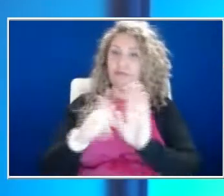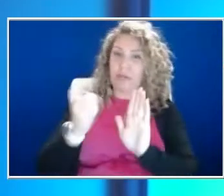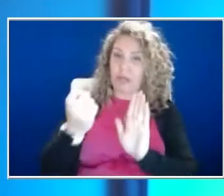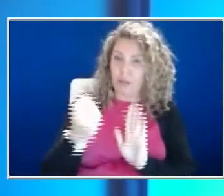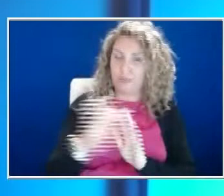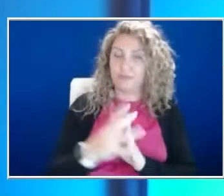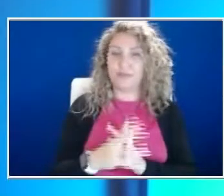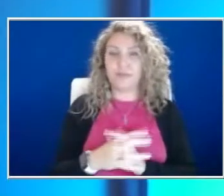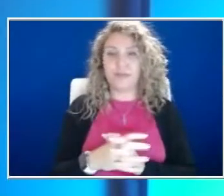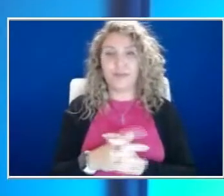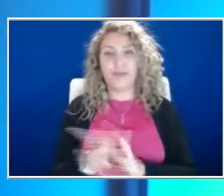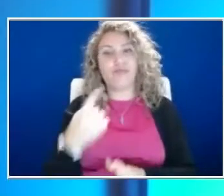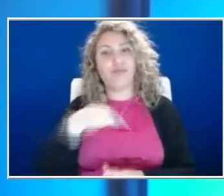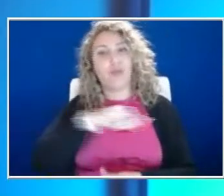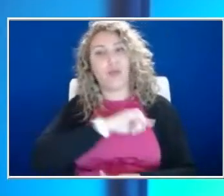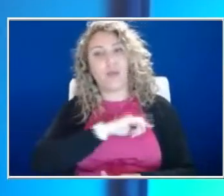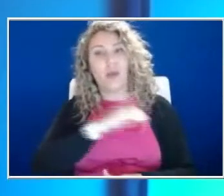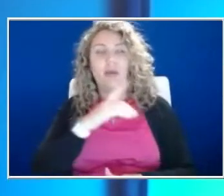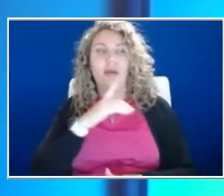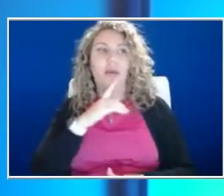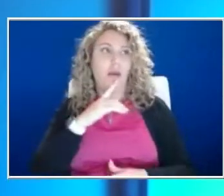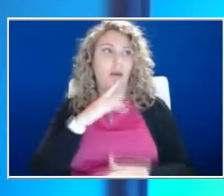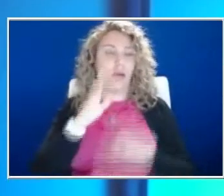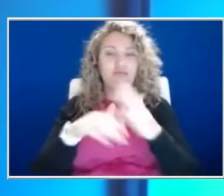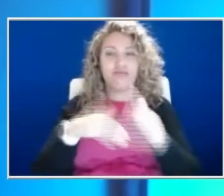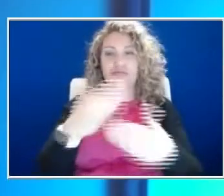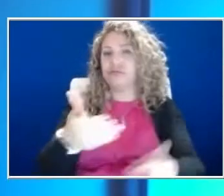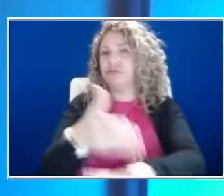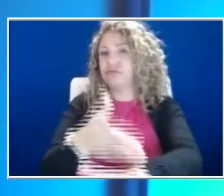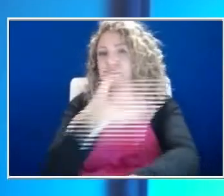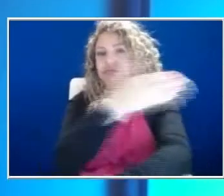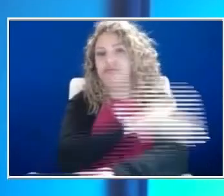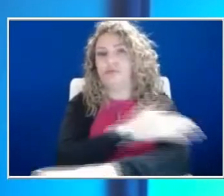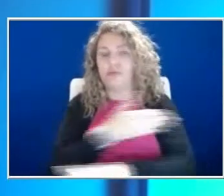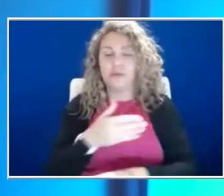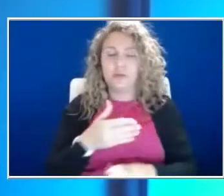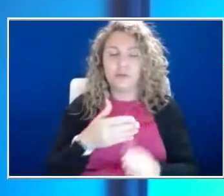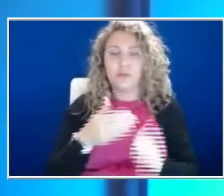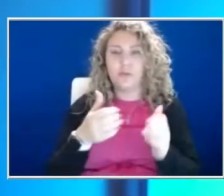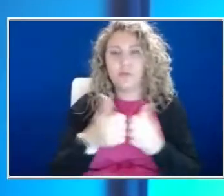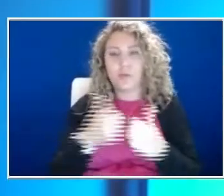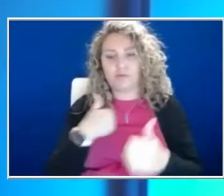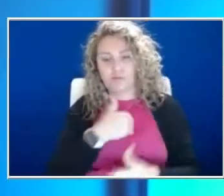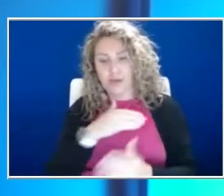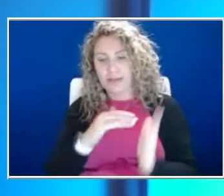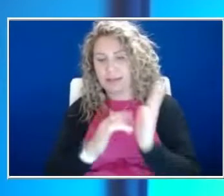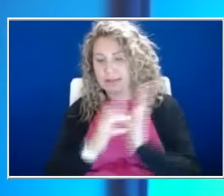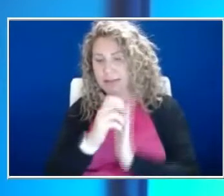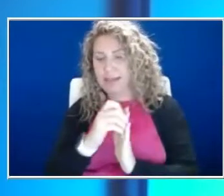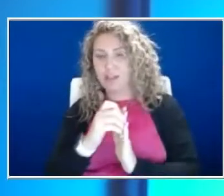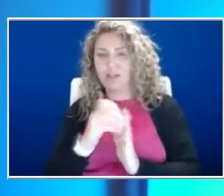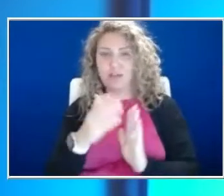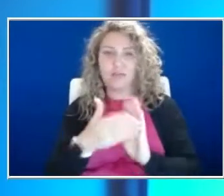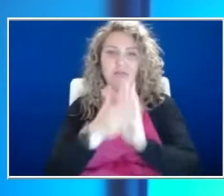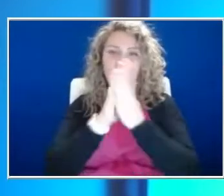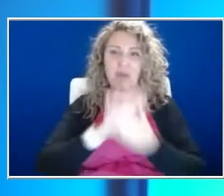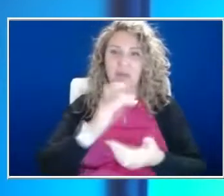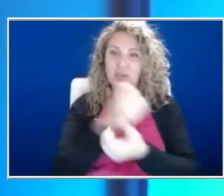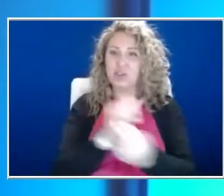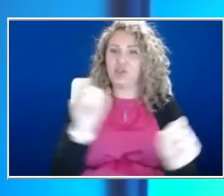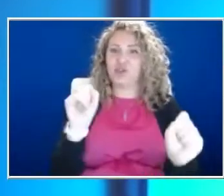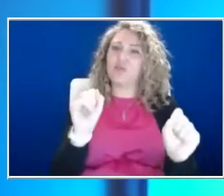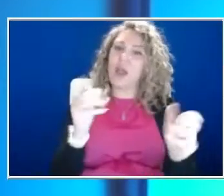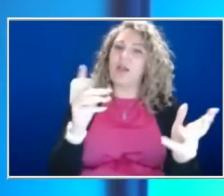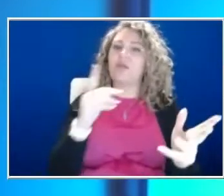have come so far in breast cancer treatment in making survivors, but it really relies on getting the right diagnosis